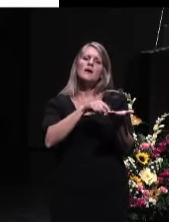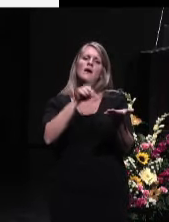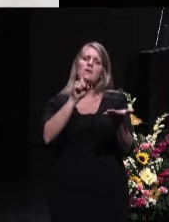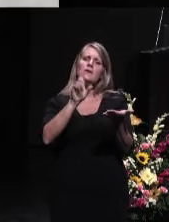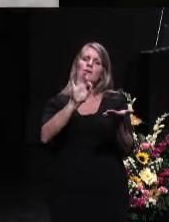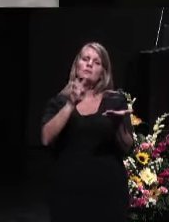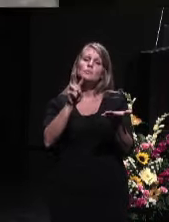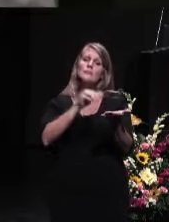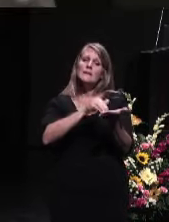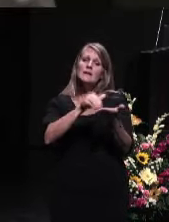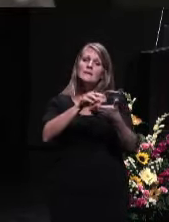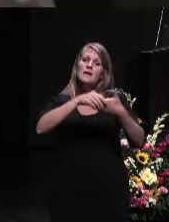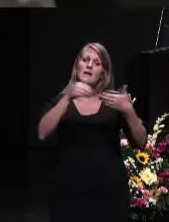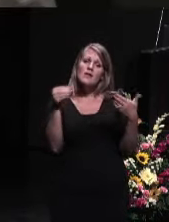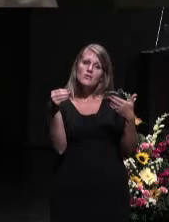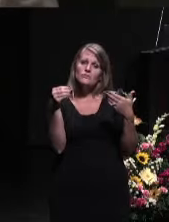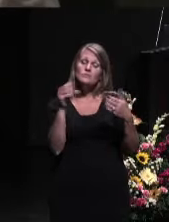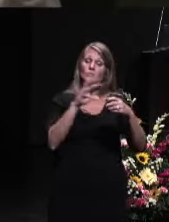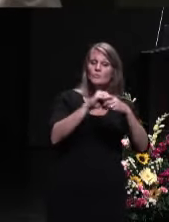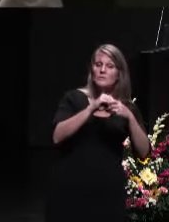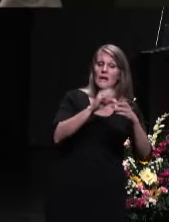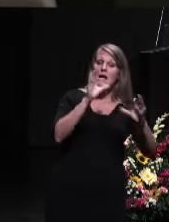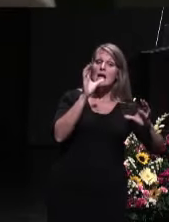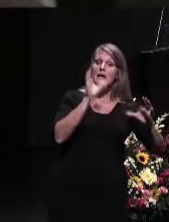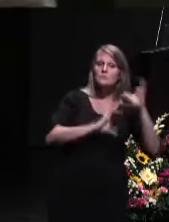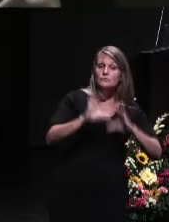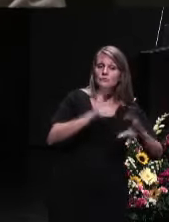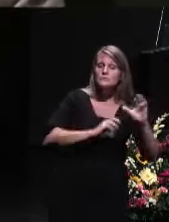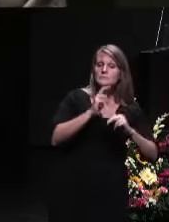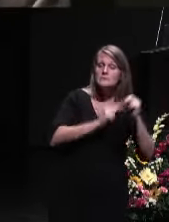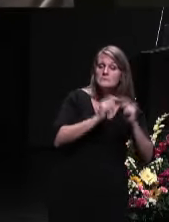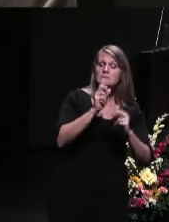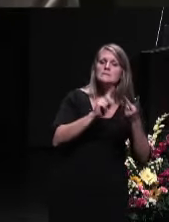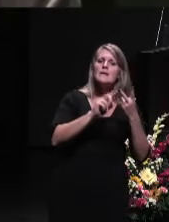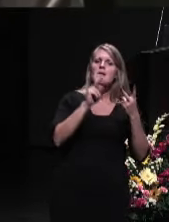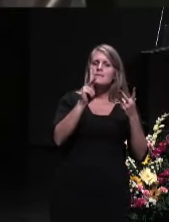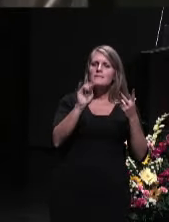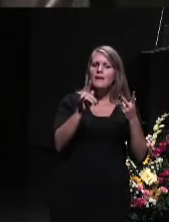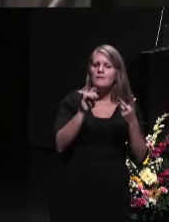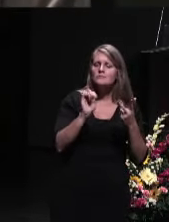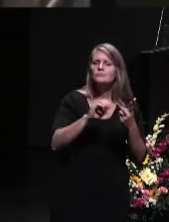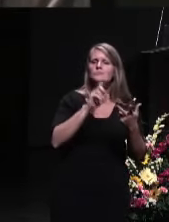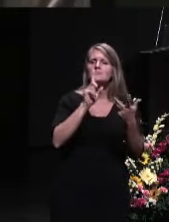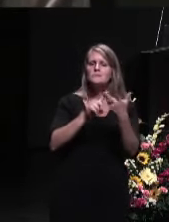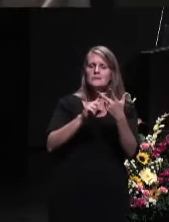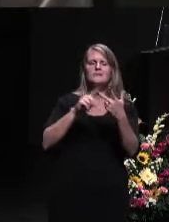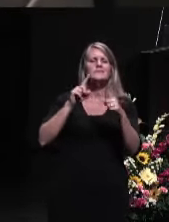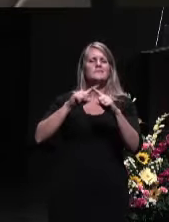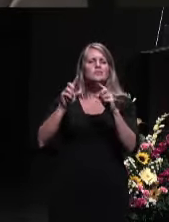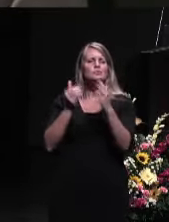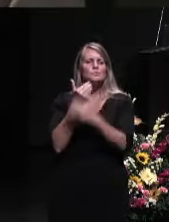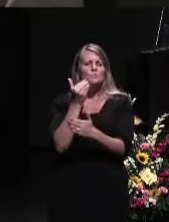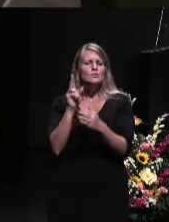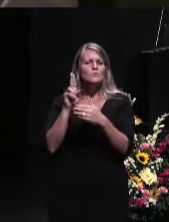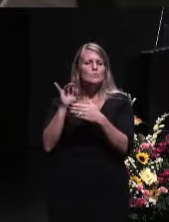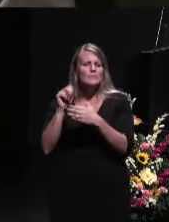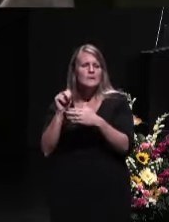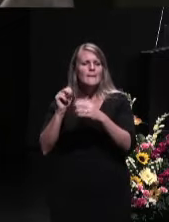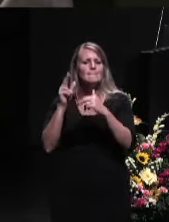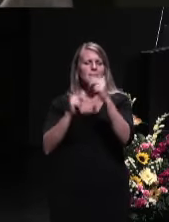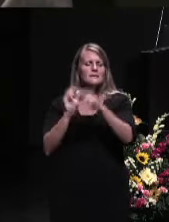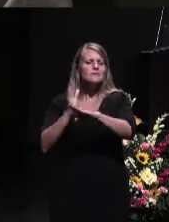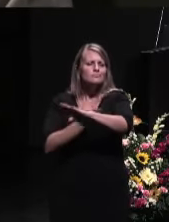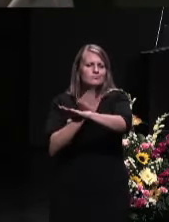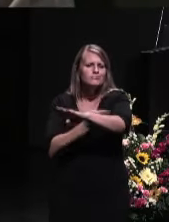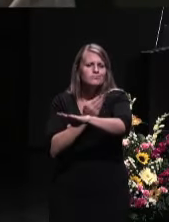$192 million worth, including the chemistry building, the Clutchy Annex, and then the renovations to the Student Union building, as well as $500,000 for planning